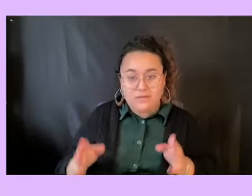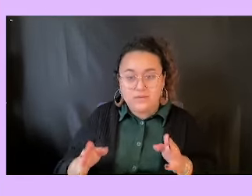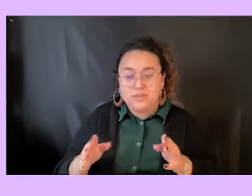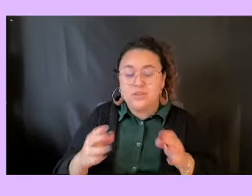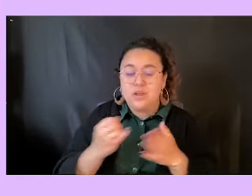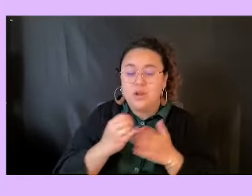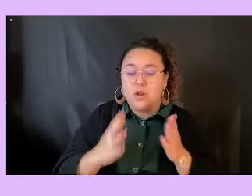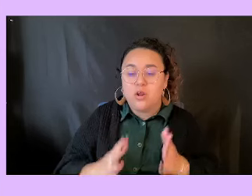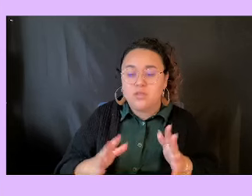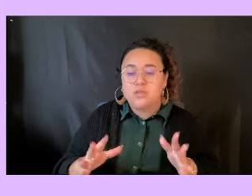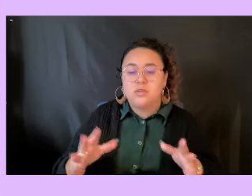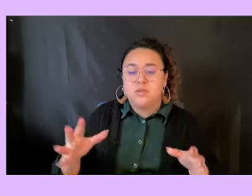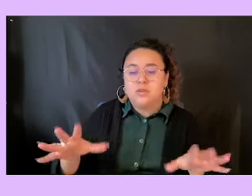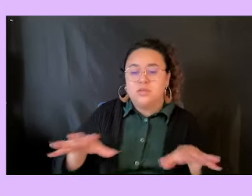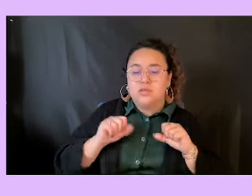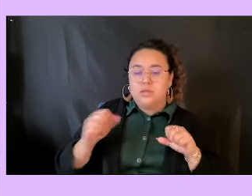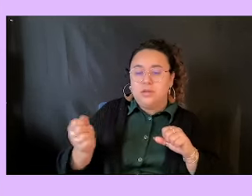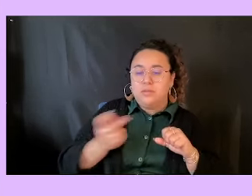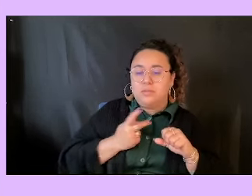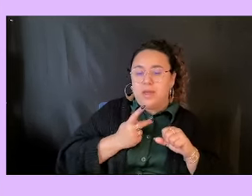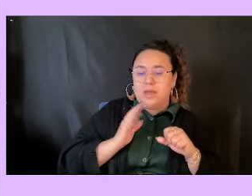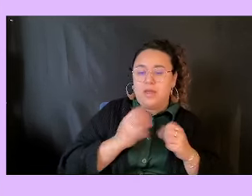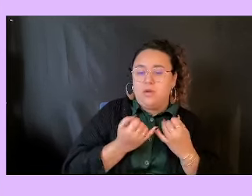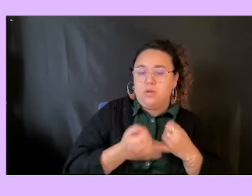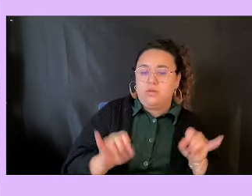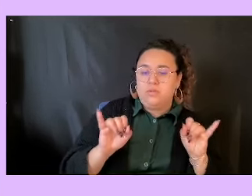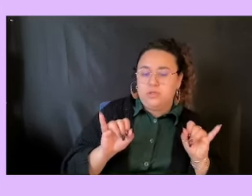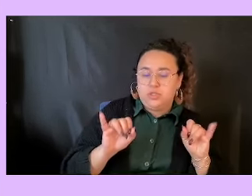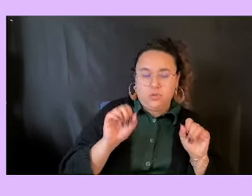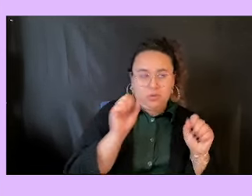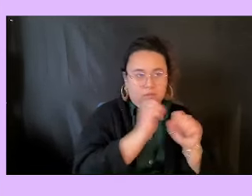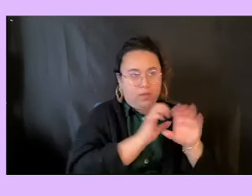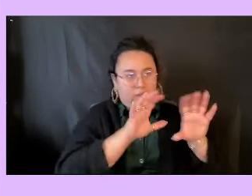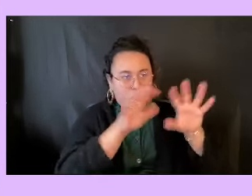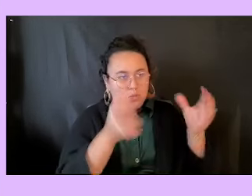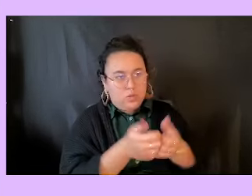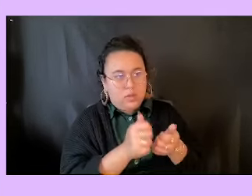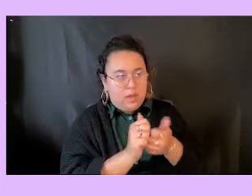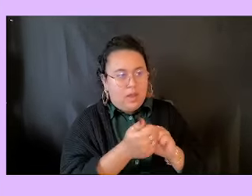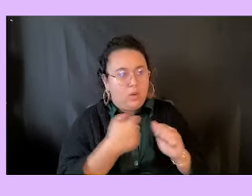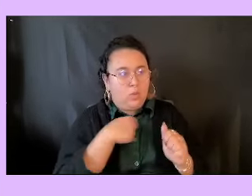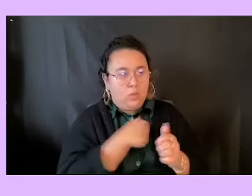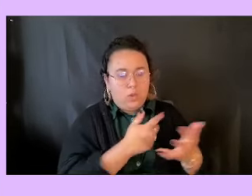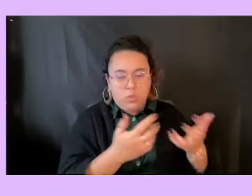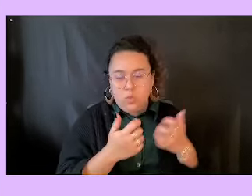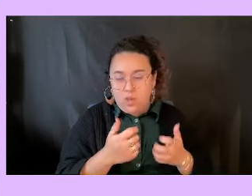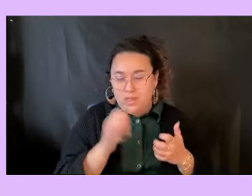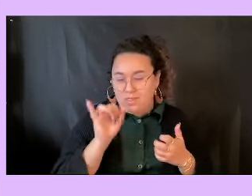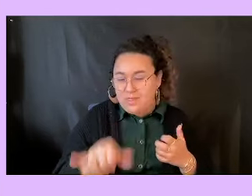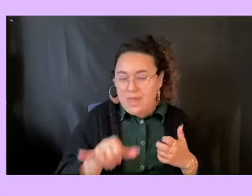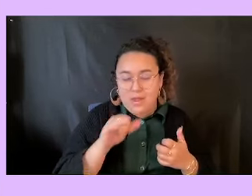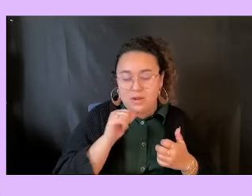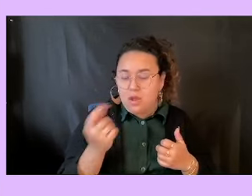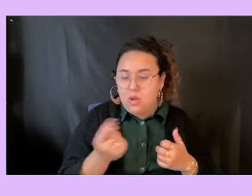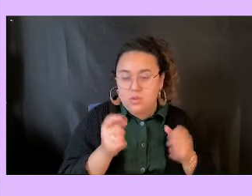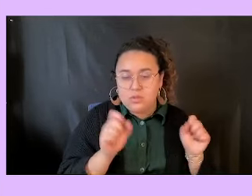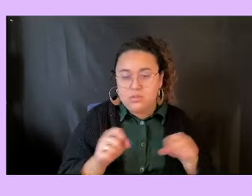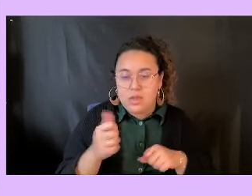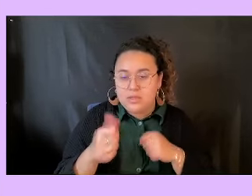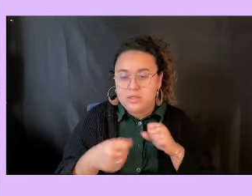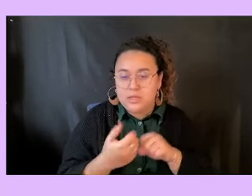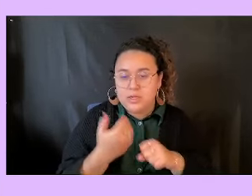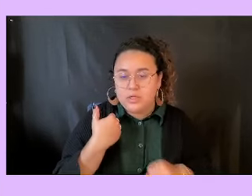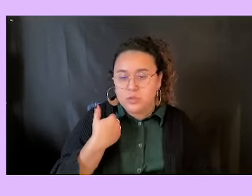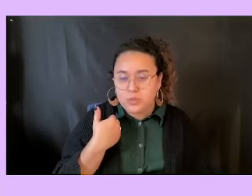agency to imagine the city the way that they want it to be. And that wasn't always a thing 10 years ago. And part of that has been